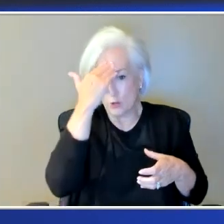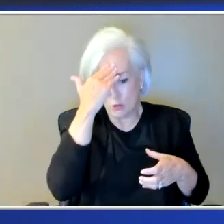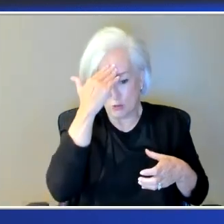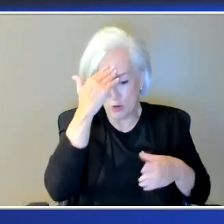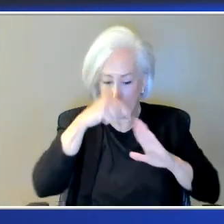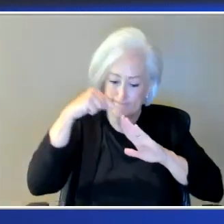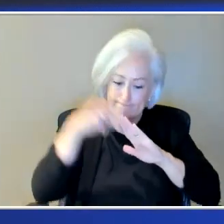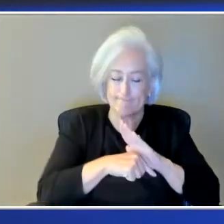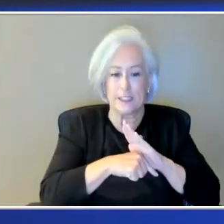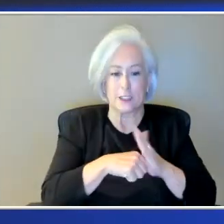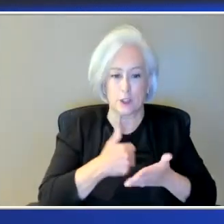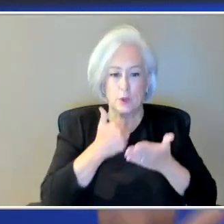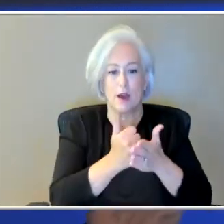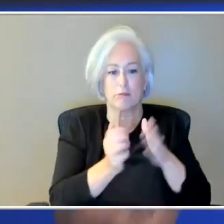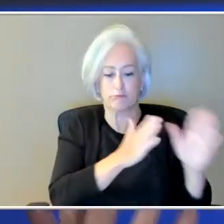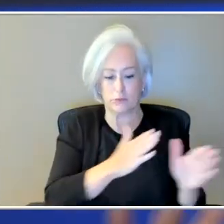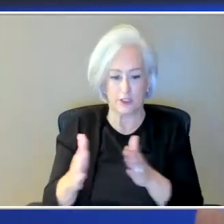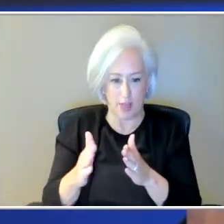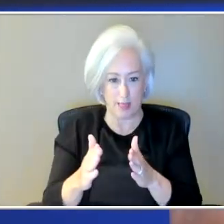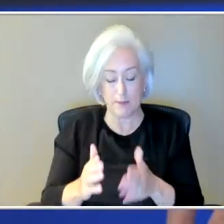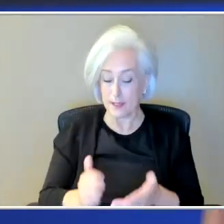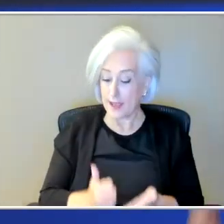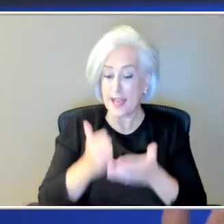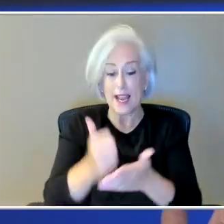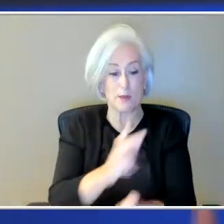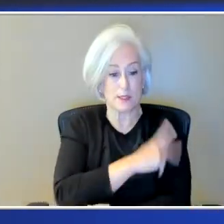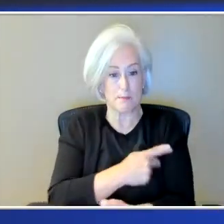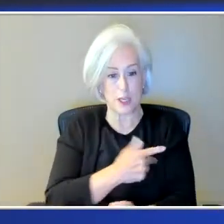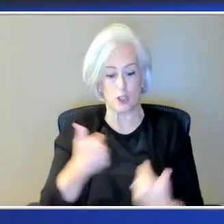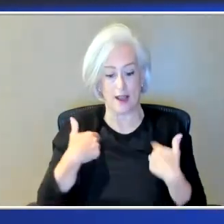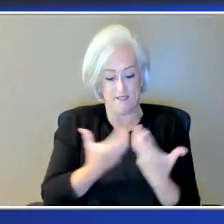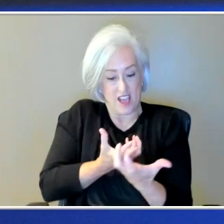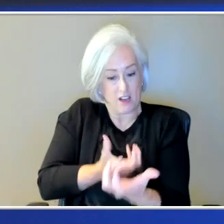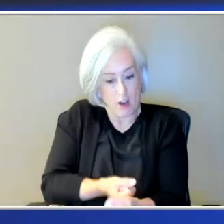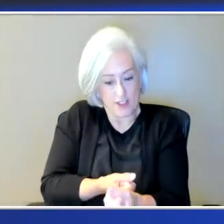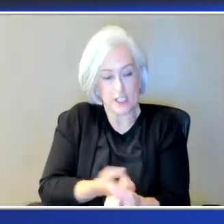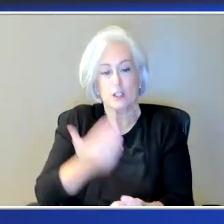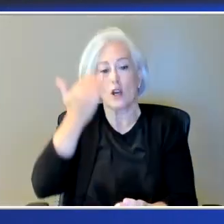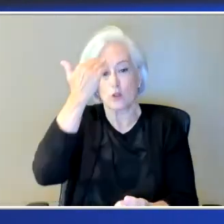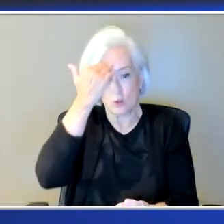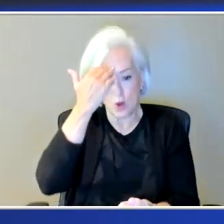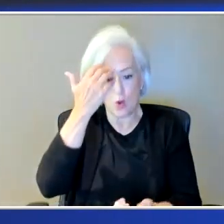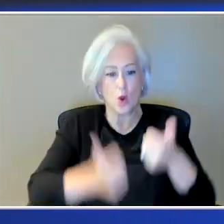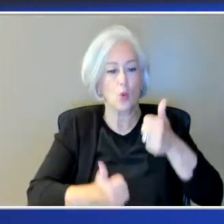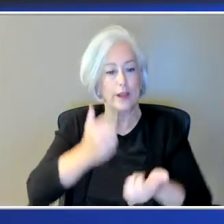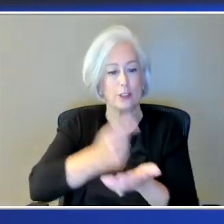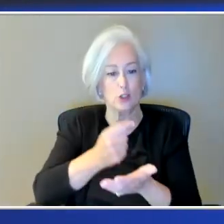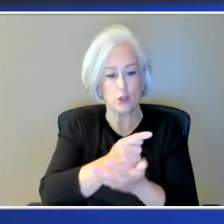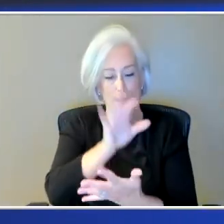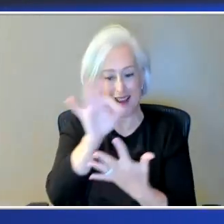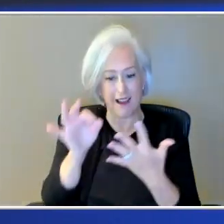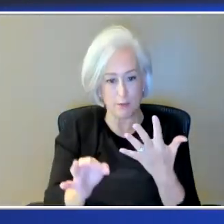develops confidence and for the patient to determine, what treatment options are, and just to coordinate the